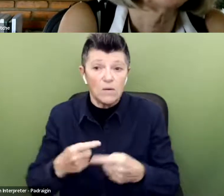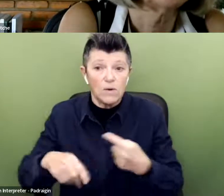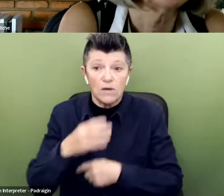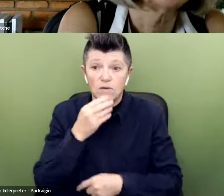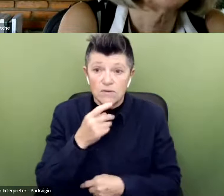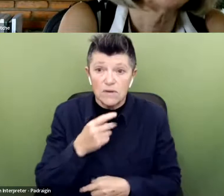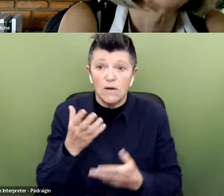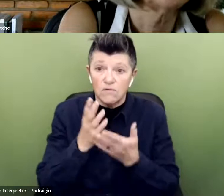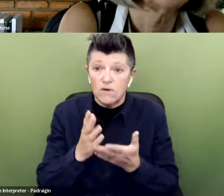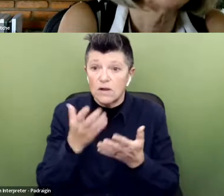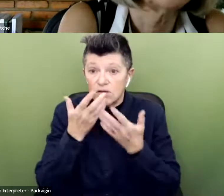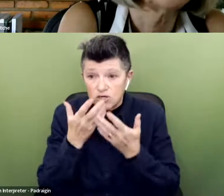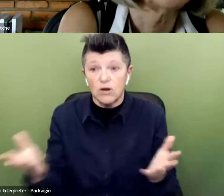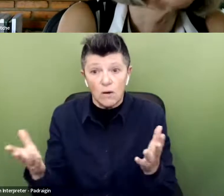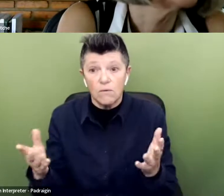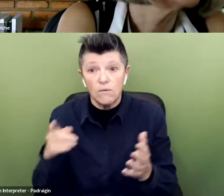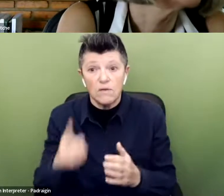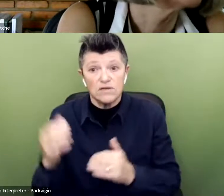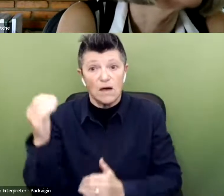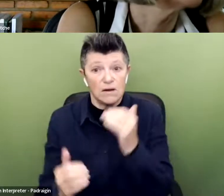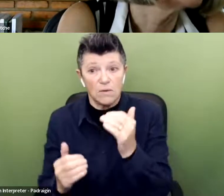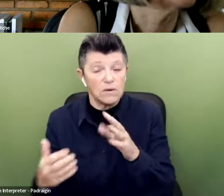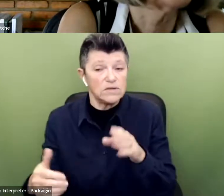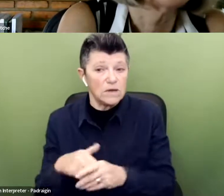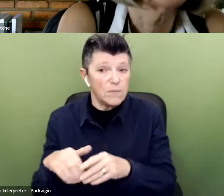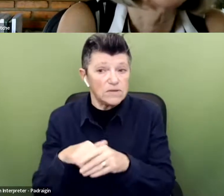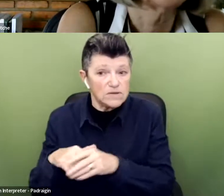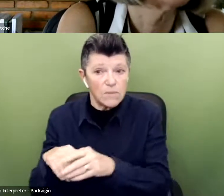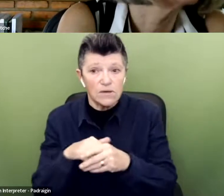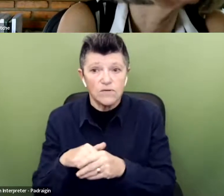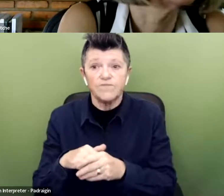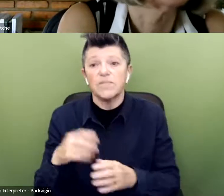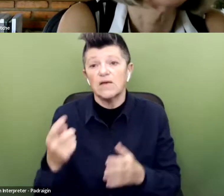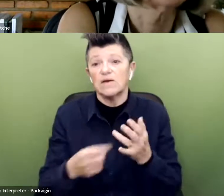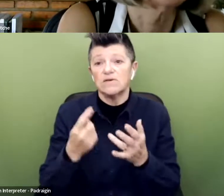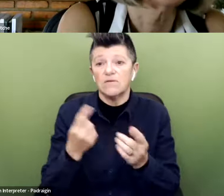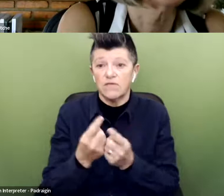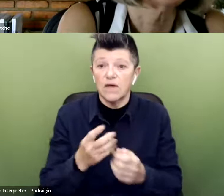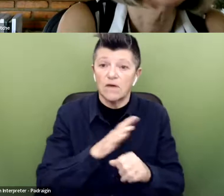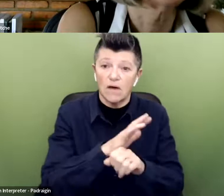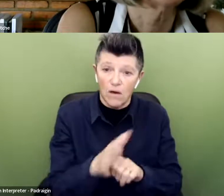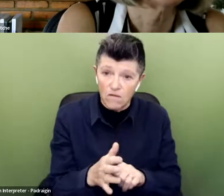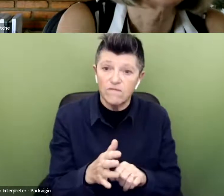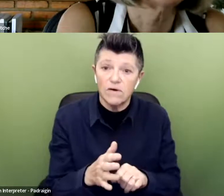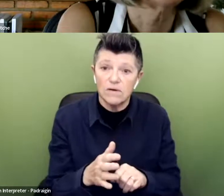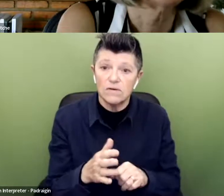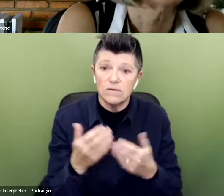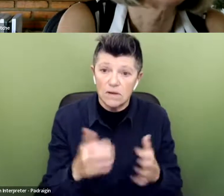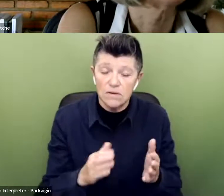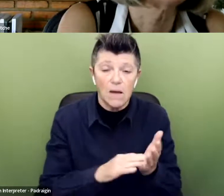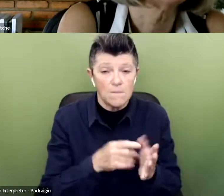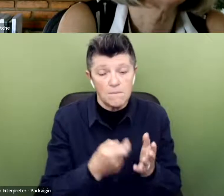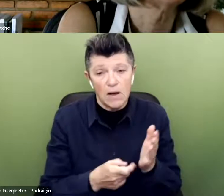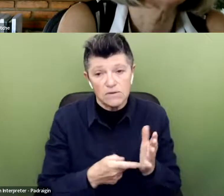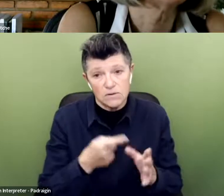inequalities in participation. And that this is something that the other thing that COVID has done, and Marta referred to COVID